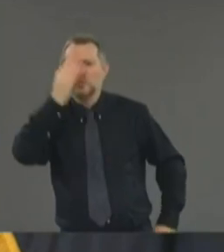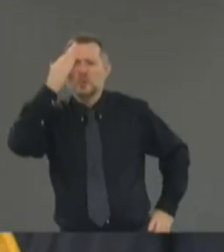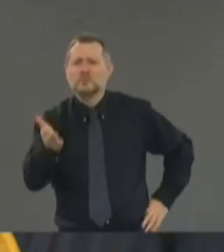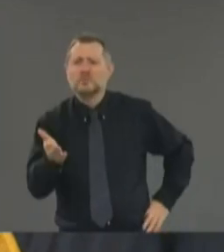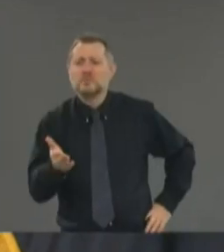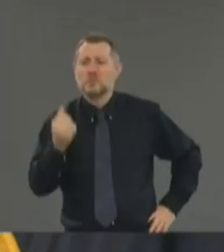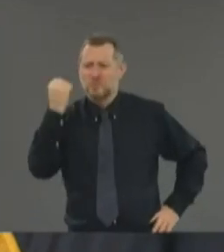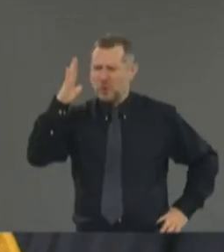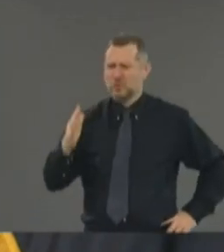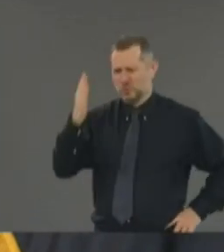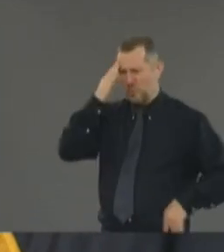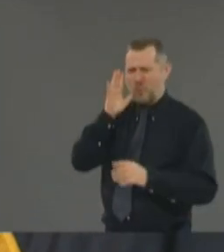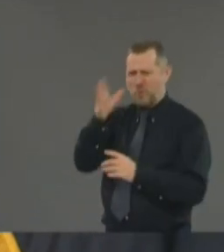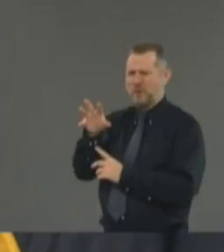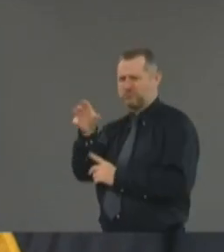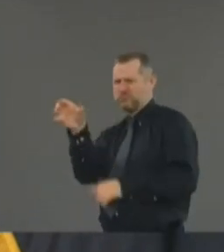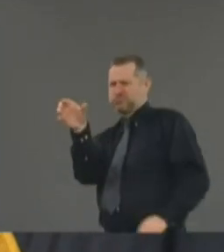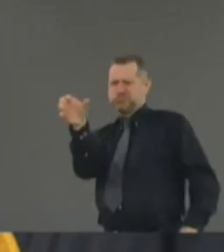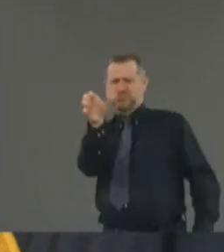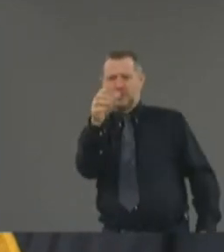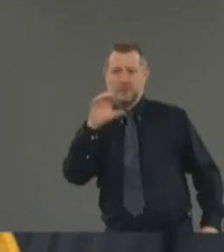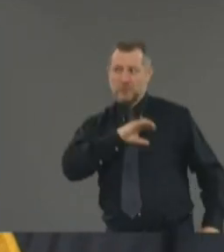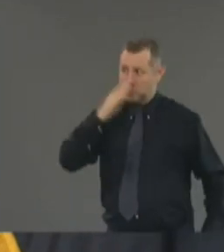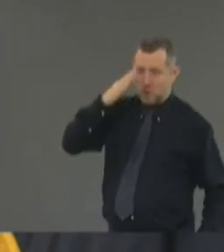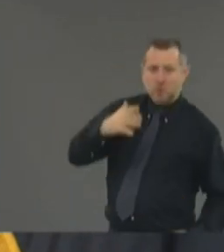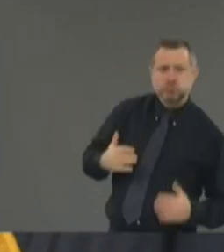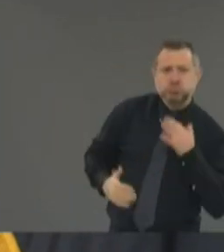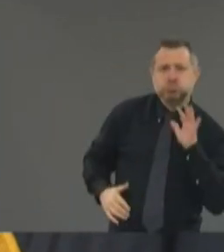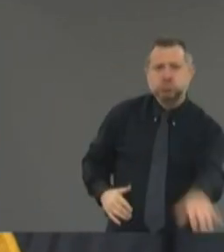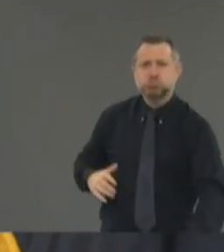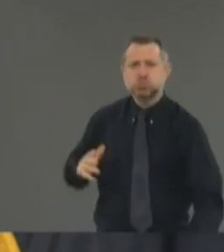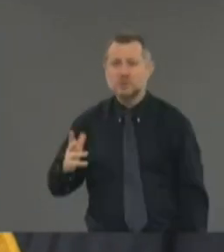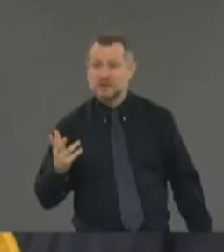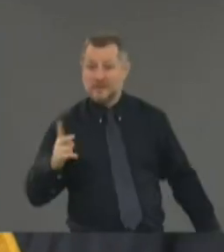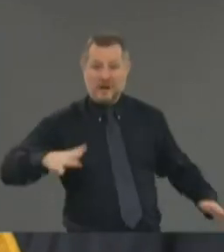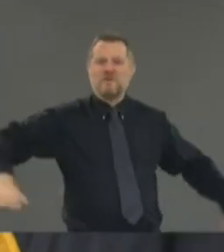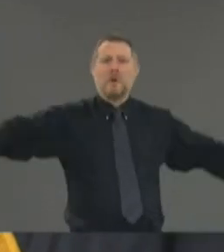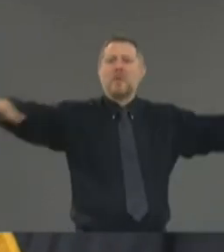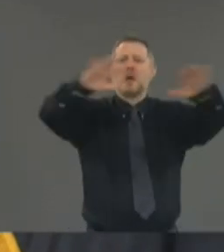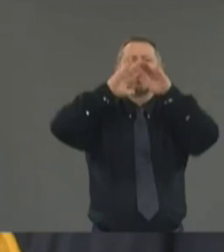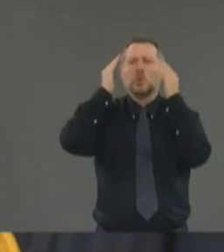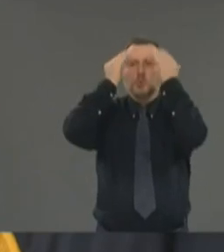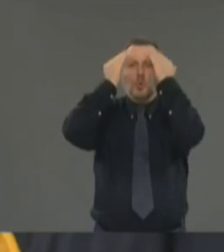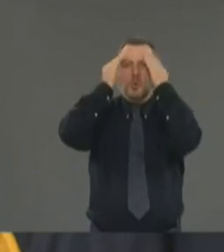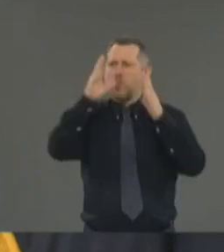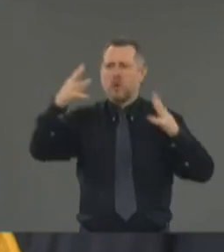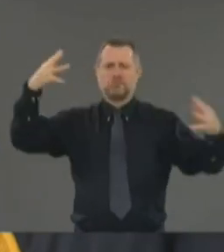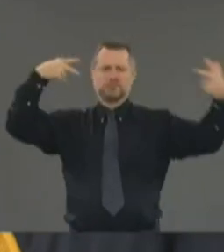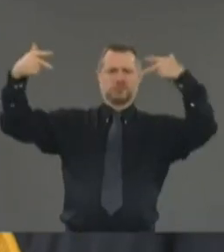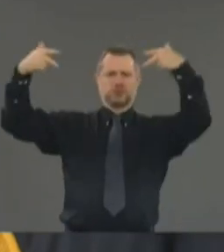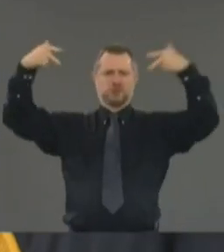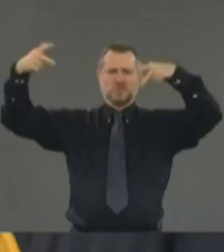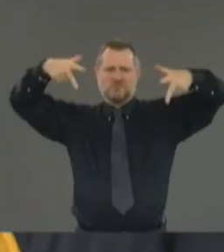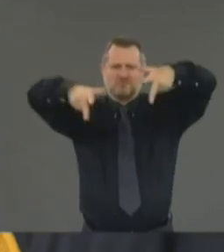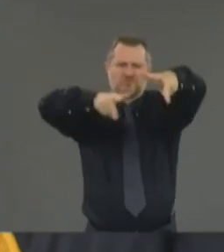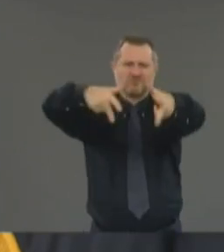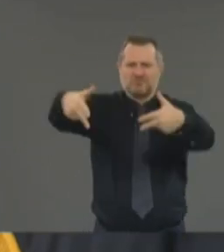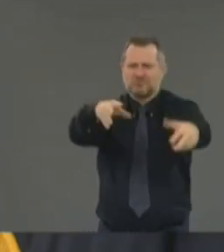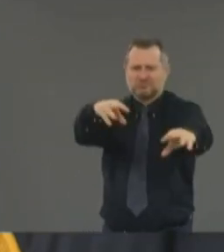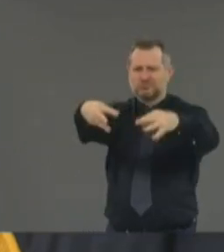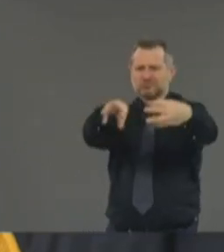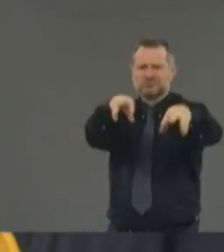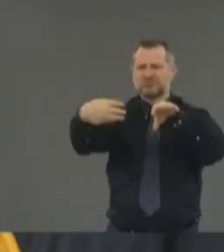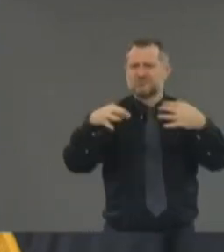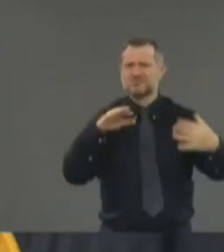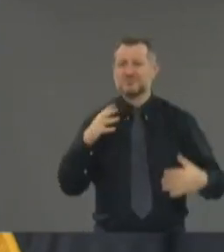they're being videotaped. So they all know that there's going to be total accountability. It's not like the old days, you know, where you